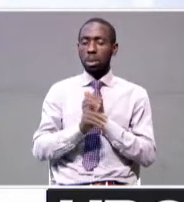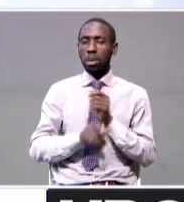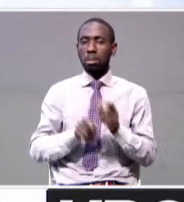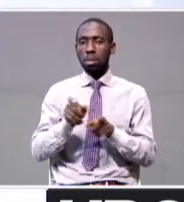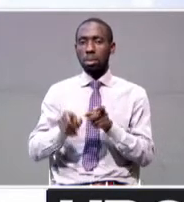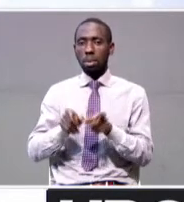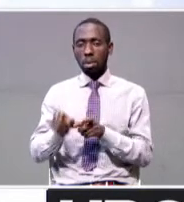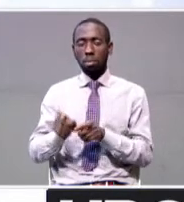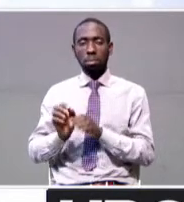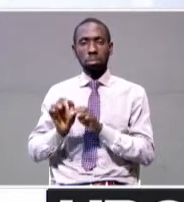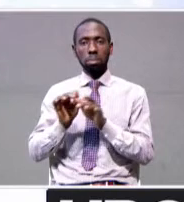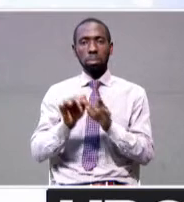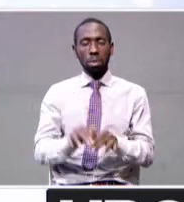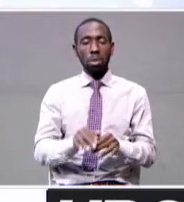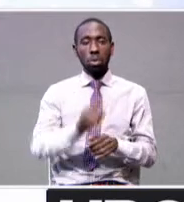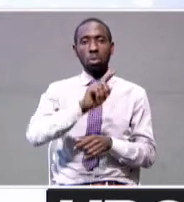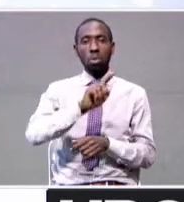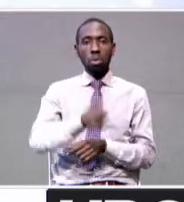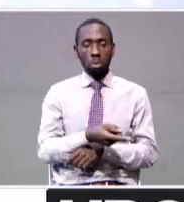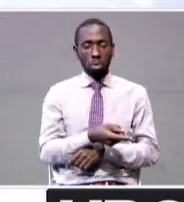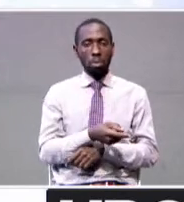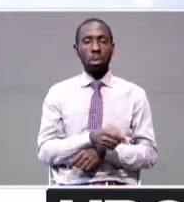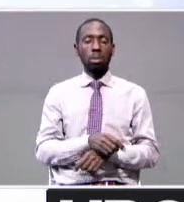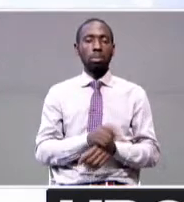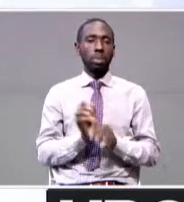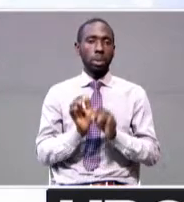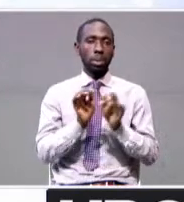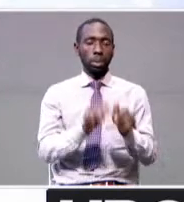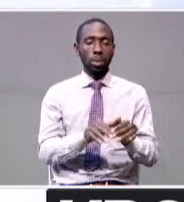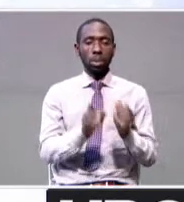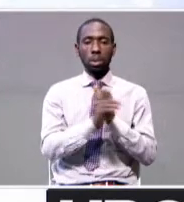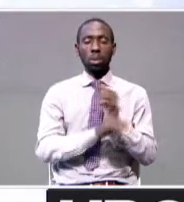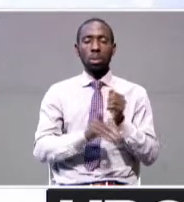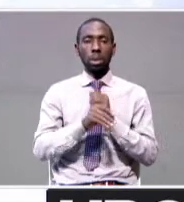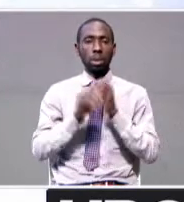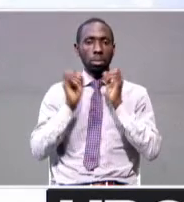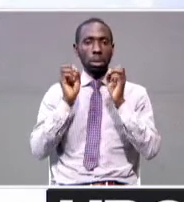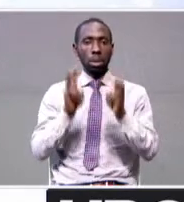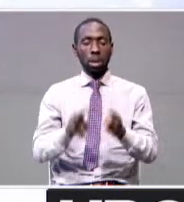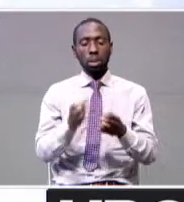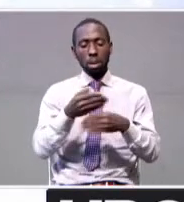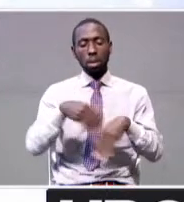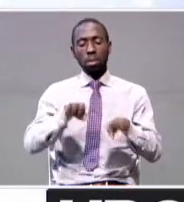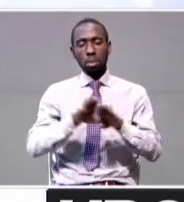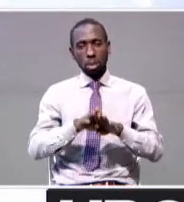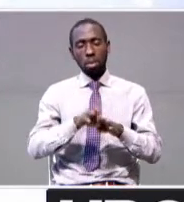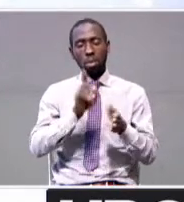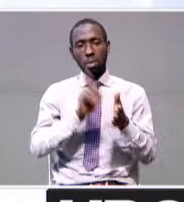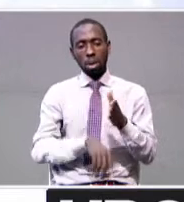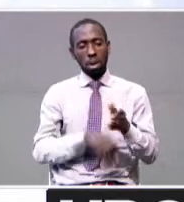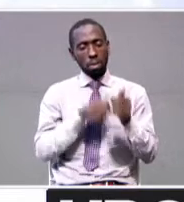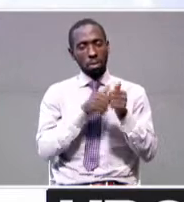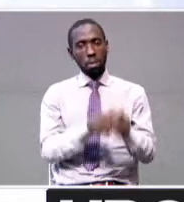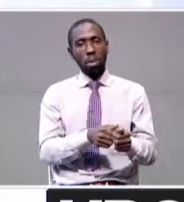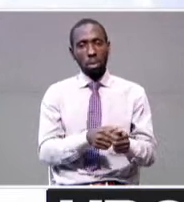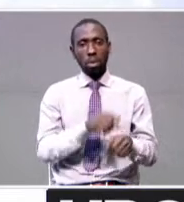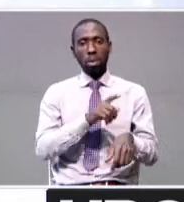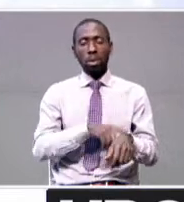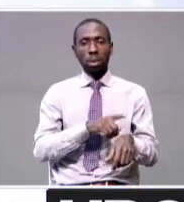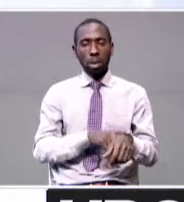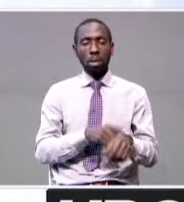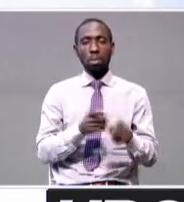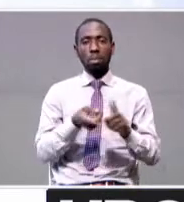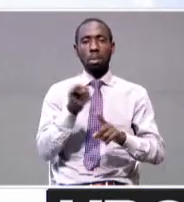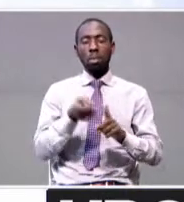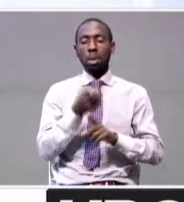eno abakunukiriza mu 10 ku kitebe kya disitulikiti emitiyana waliwo ebituukiddwako abavubi bye balina okugoberera mu bbanga